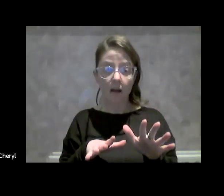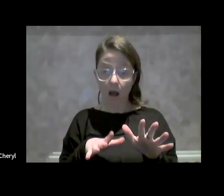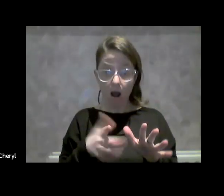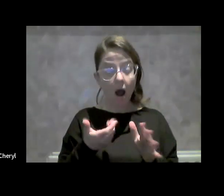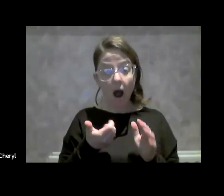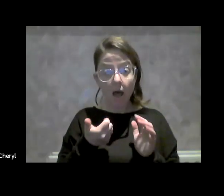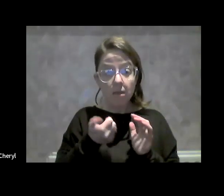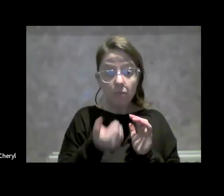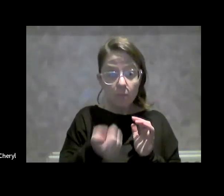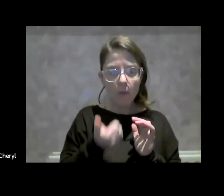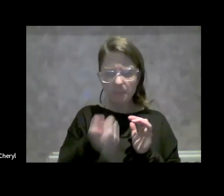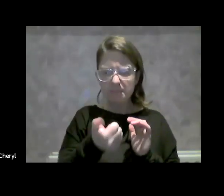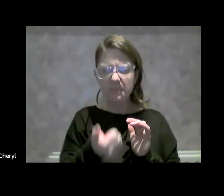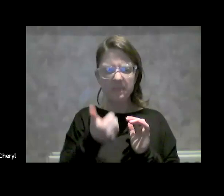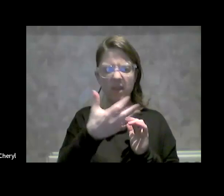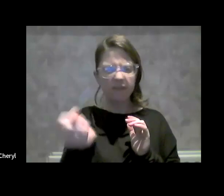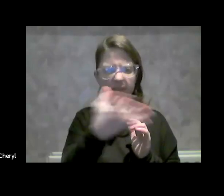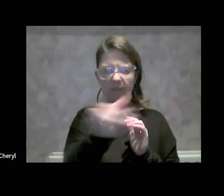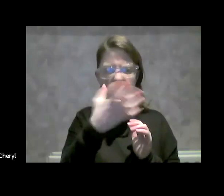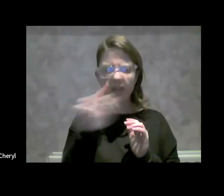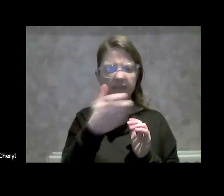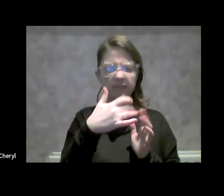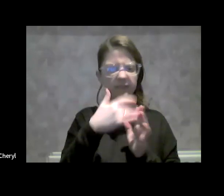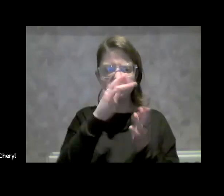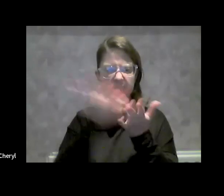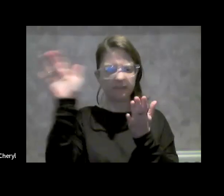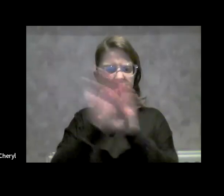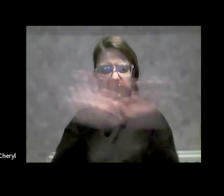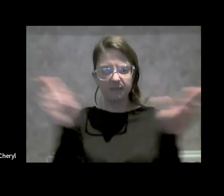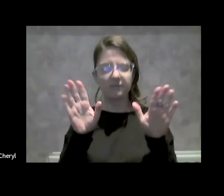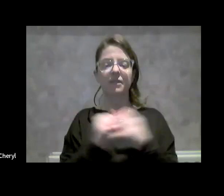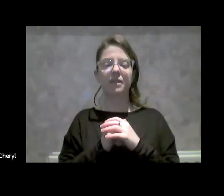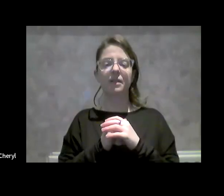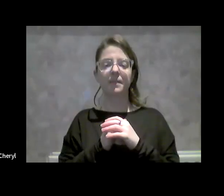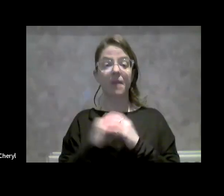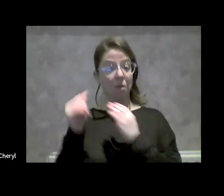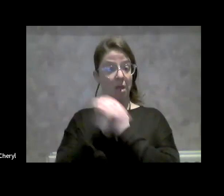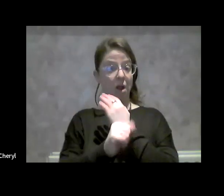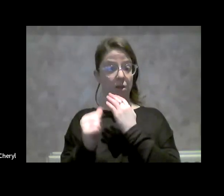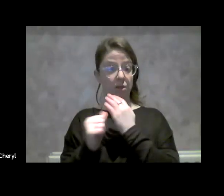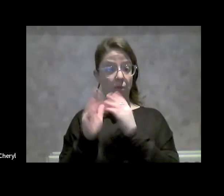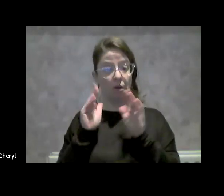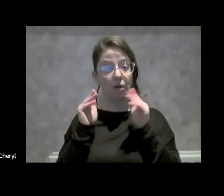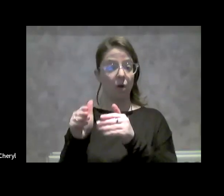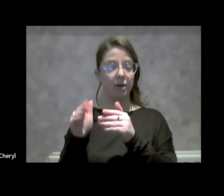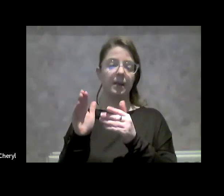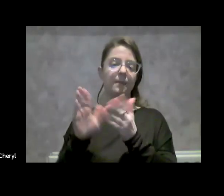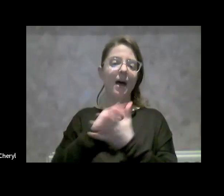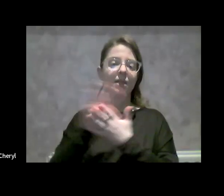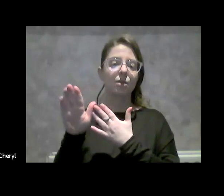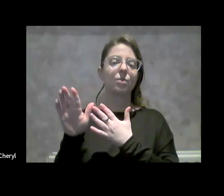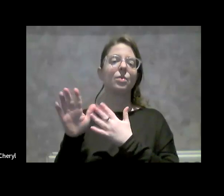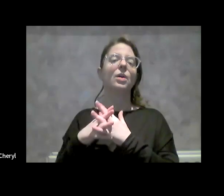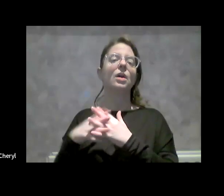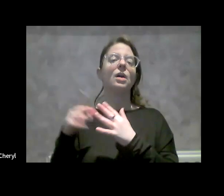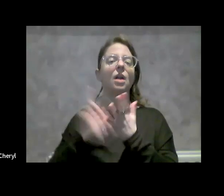remote buttons clattering as the channel is changed. The Holy Gospel, according to Matthew, Mark, Luke,